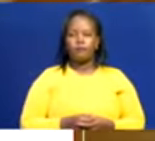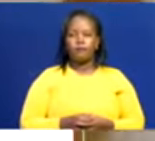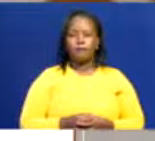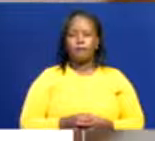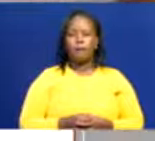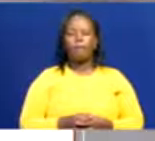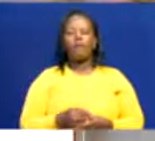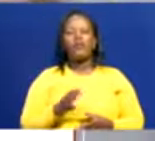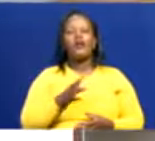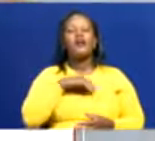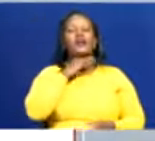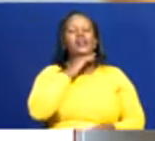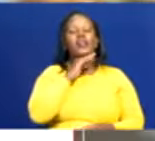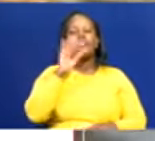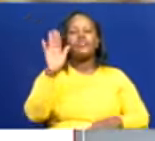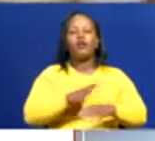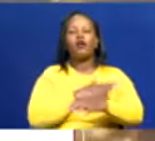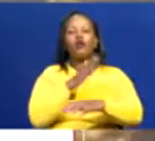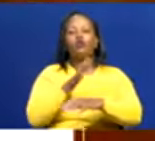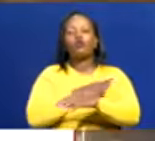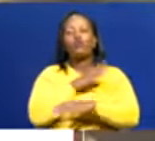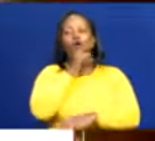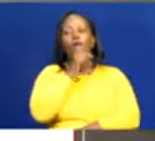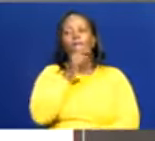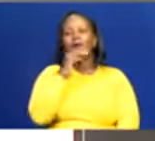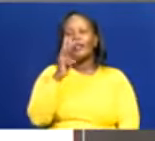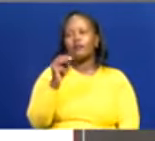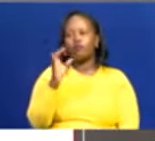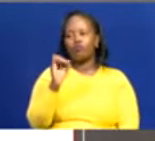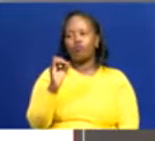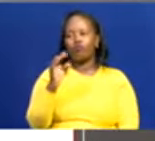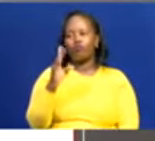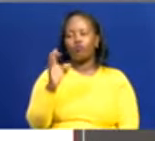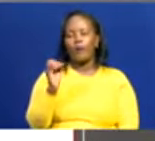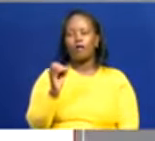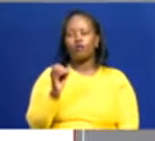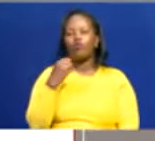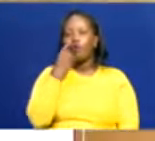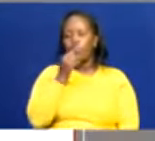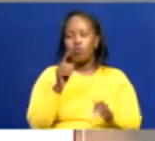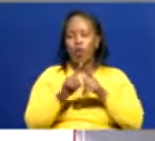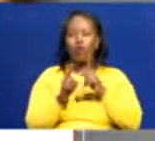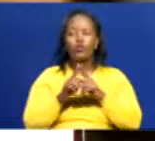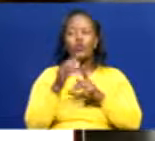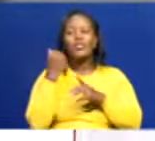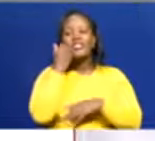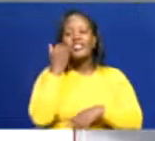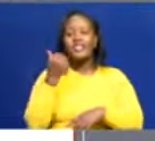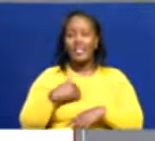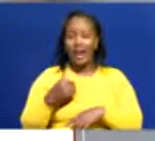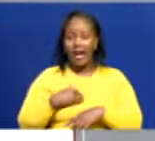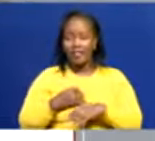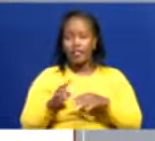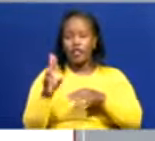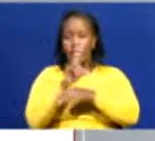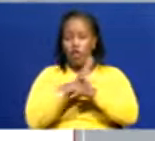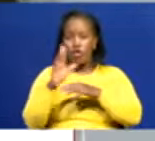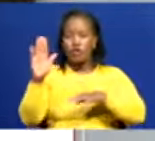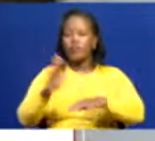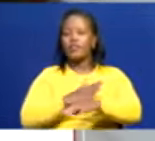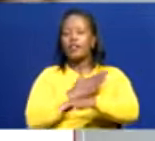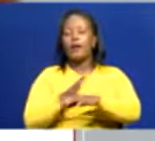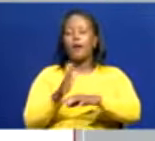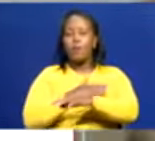The late pop icon Michael Jackson, who suffered from vitiligo, used his music to raise awareness on